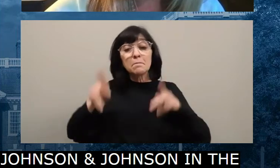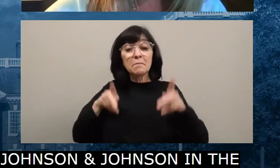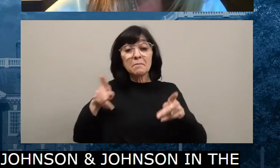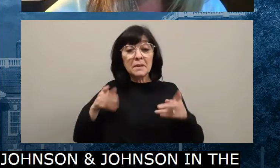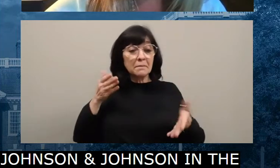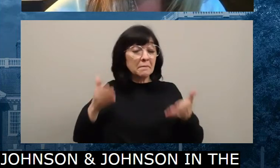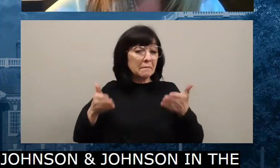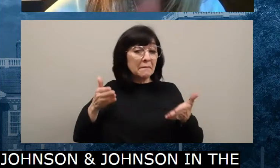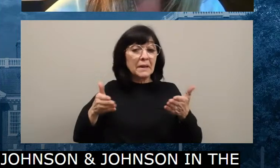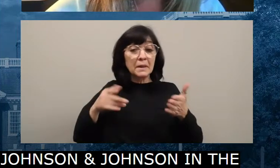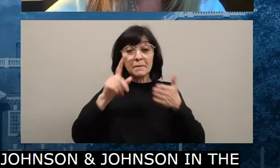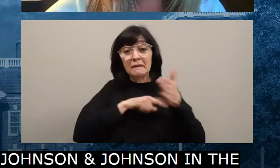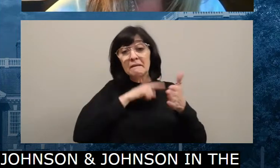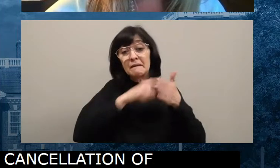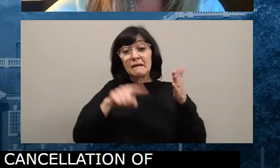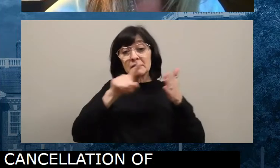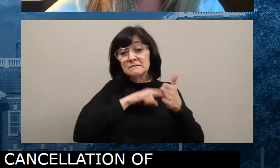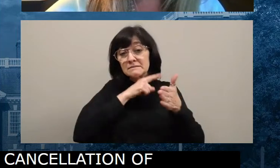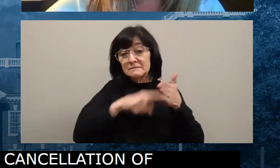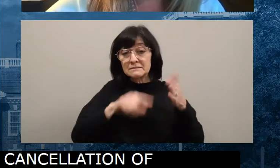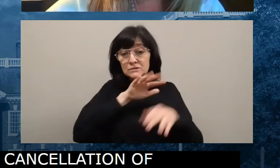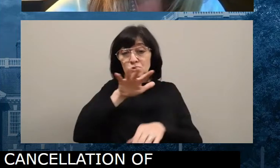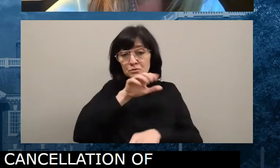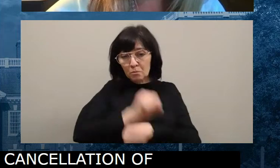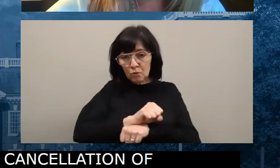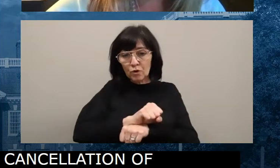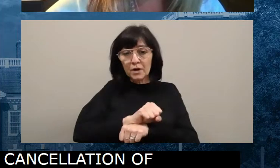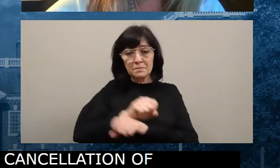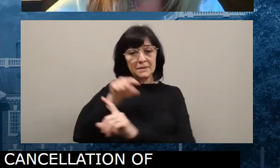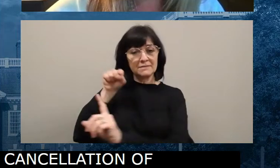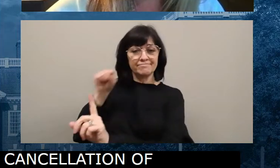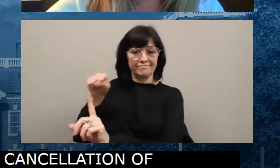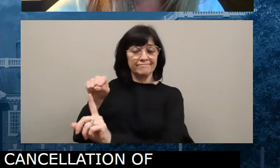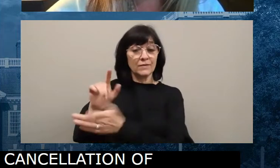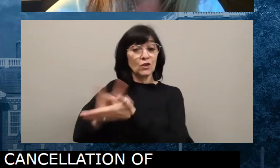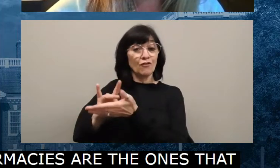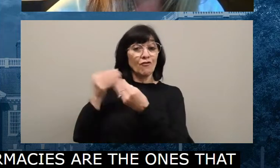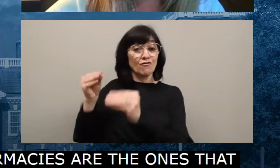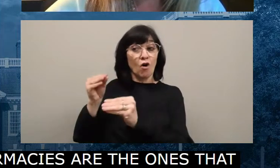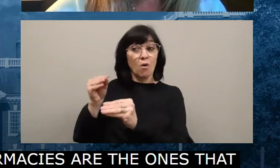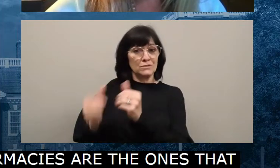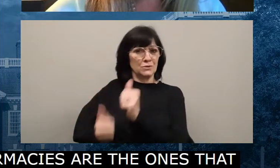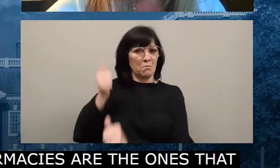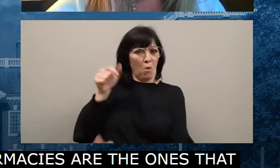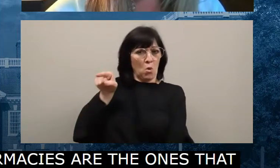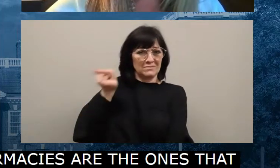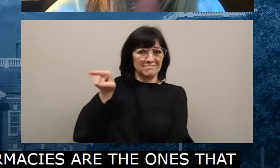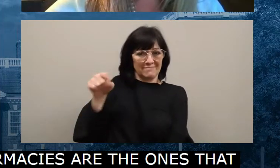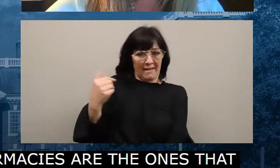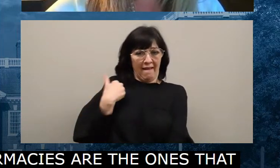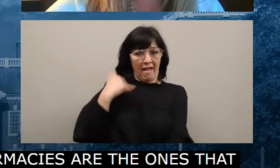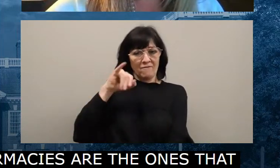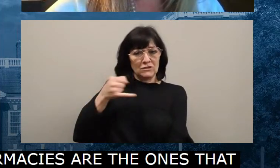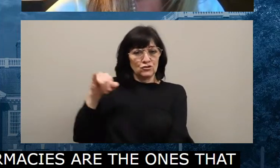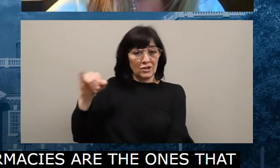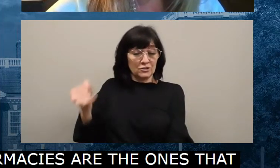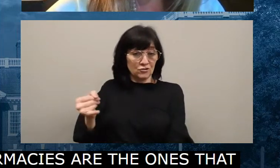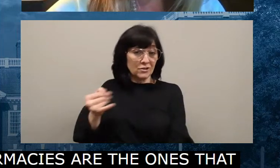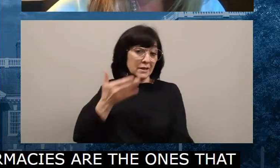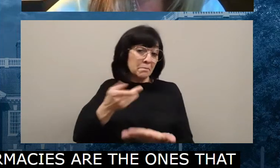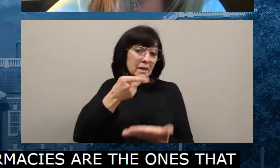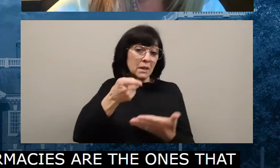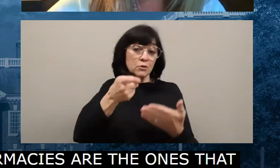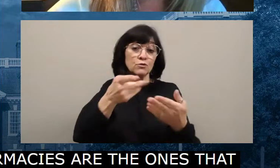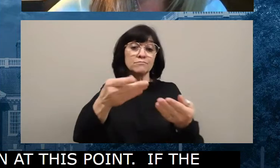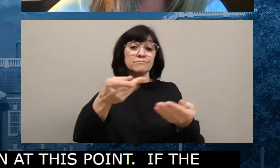are the ones who have a lot of the Johnson & Johnson at this point. If the pharmacies have supply of other